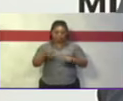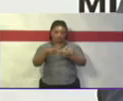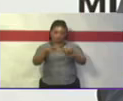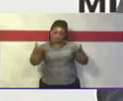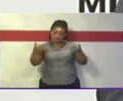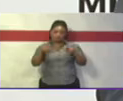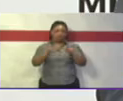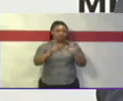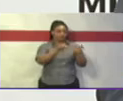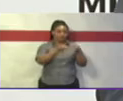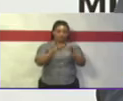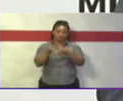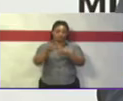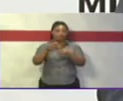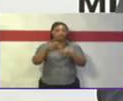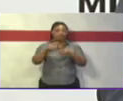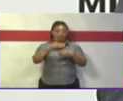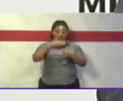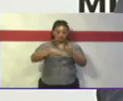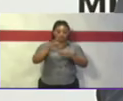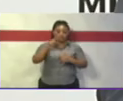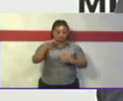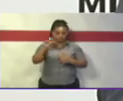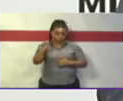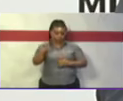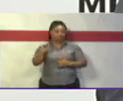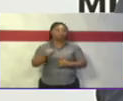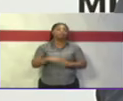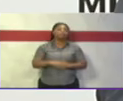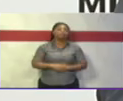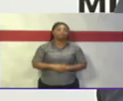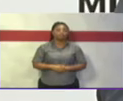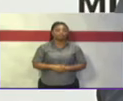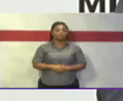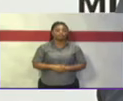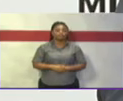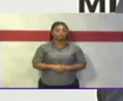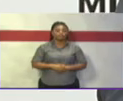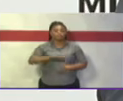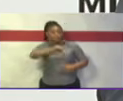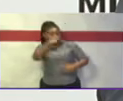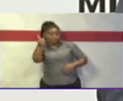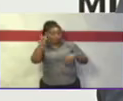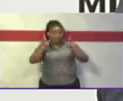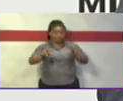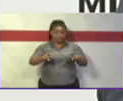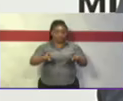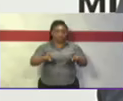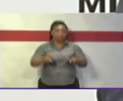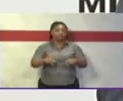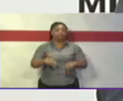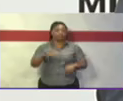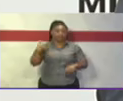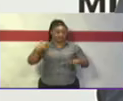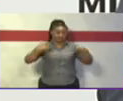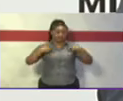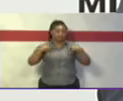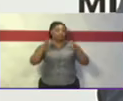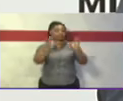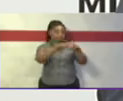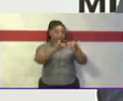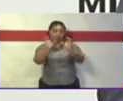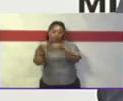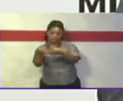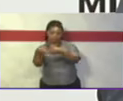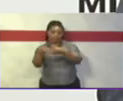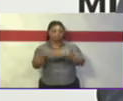sequencing, and did the necessary quarantine and isolation. For the oil and gas sector, they still have some element of quarantine with persons going, for